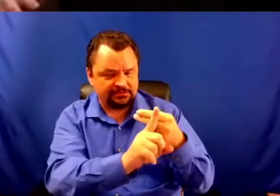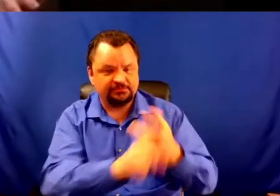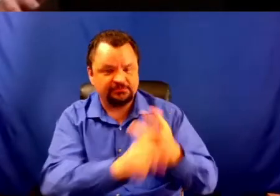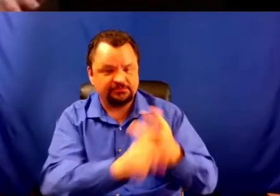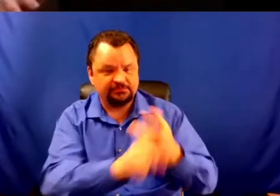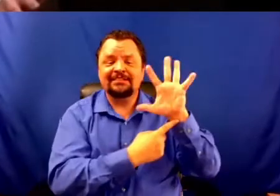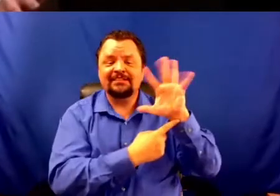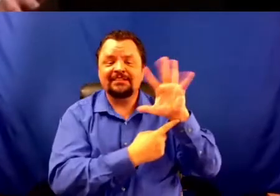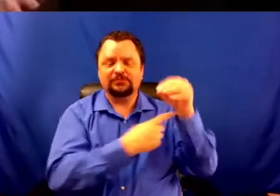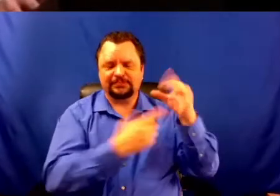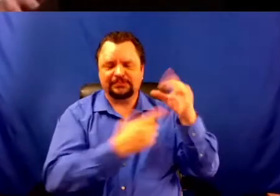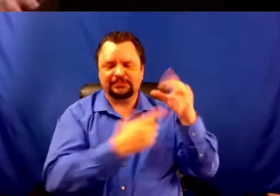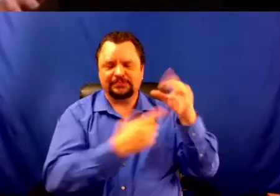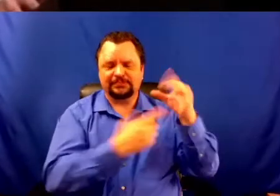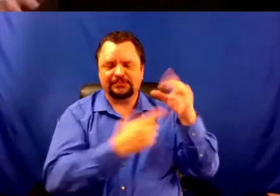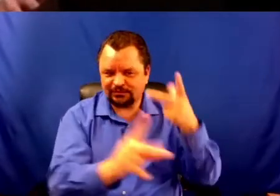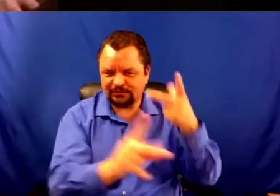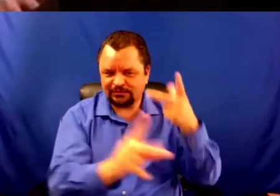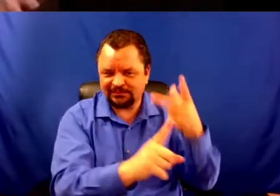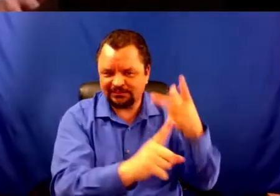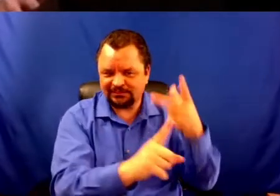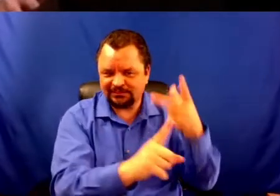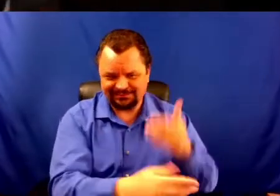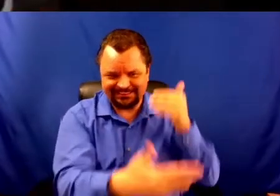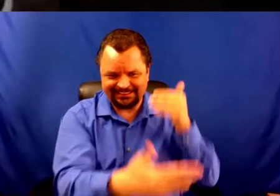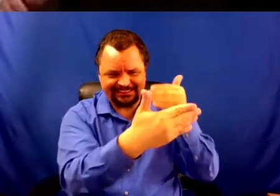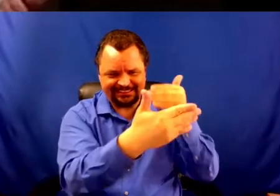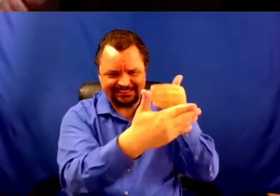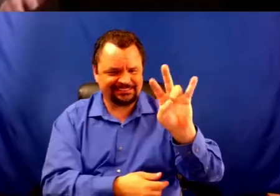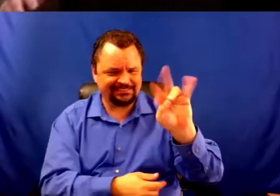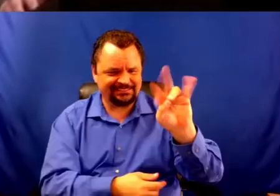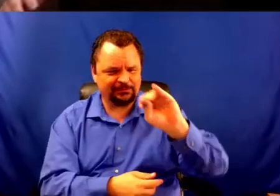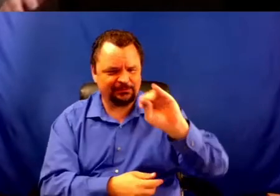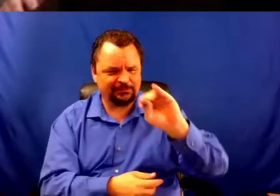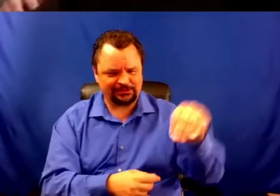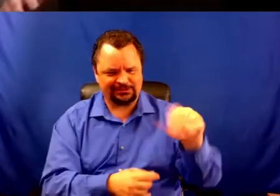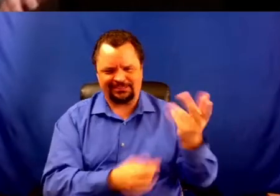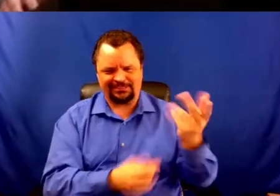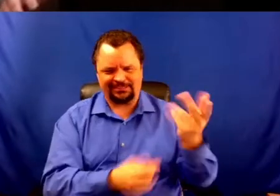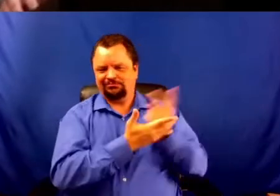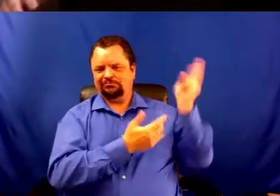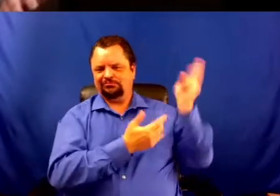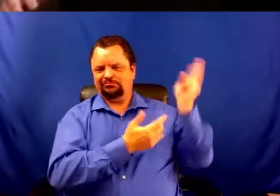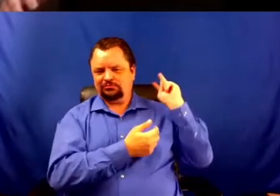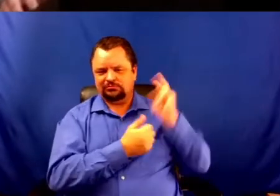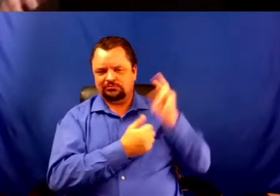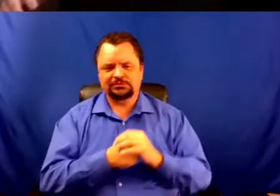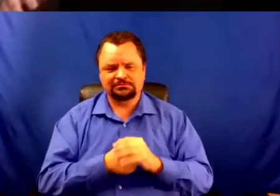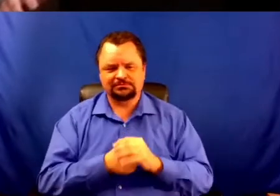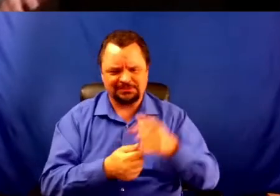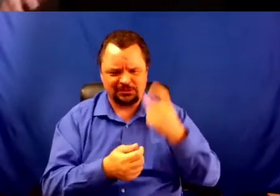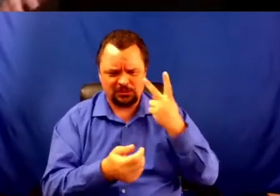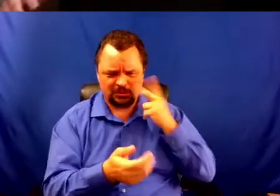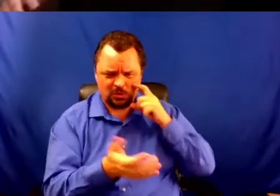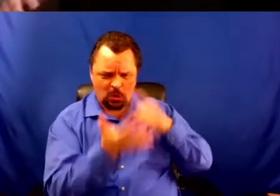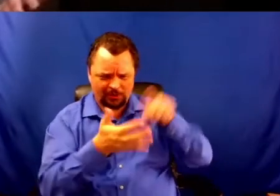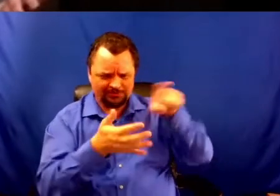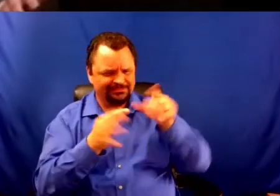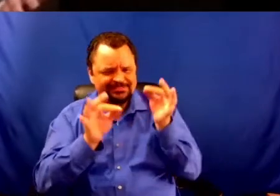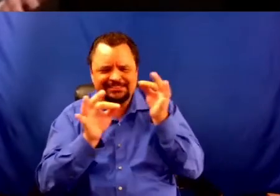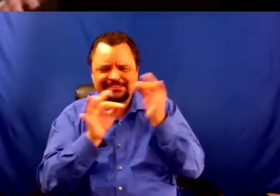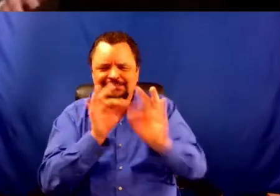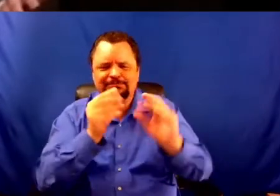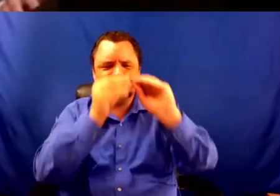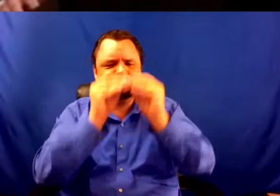We breached that 70% mark about 3 weeks ago, which we're very happy about. What you're seeing on the screen right now is a very